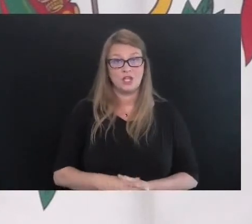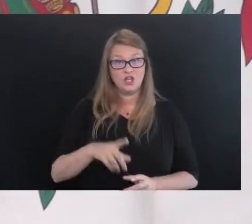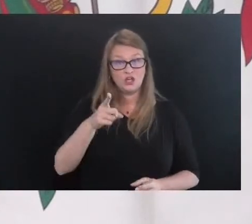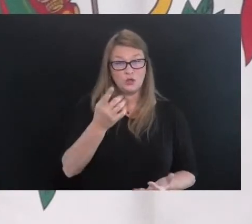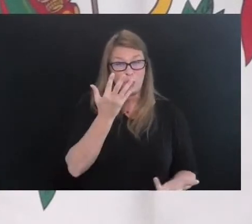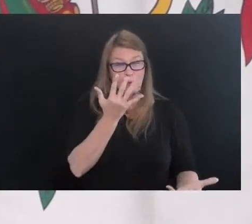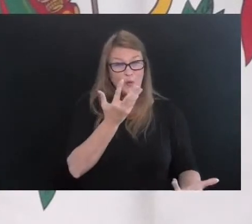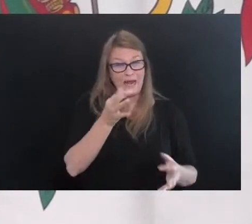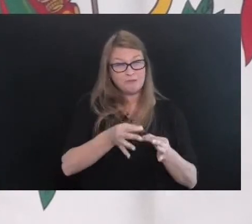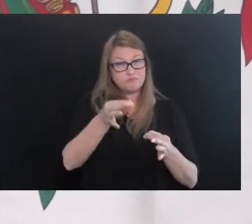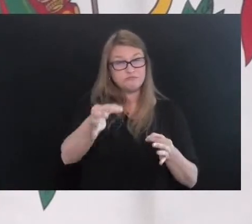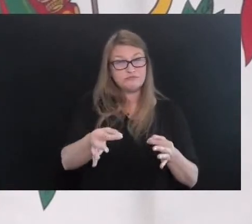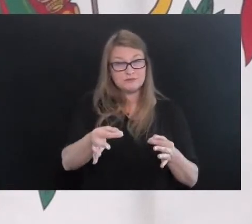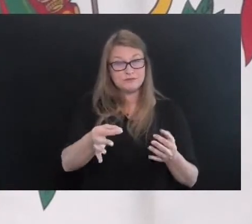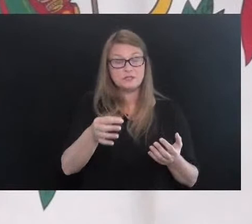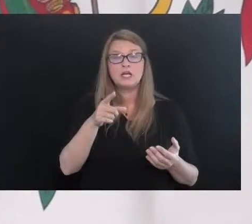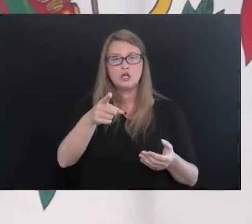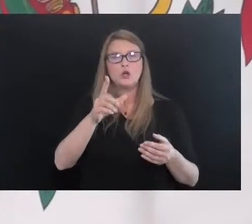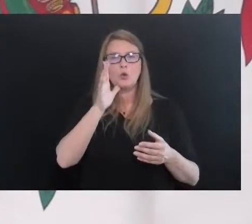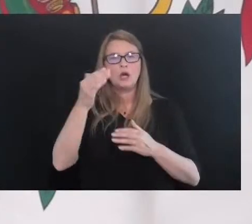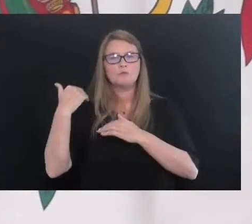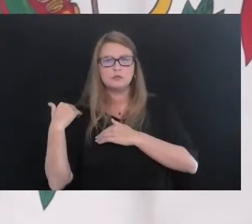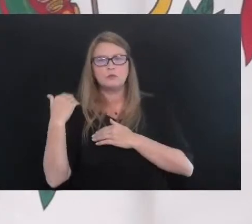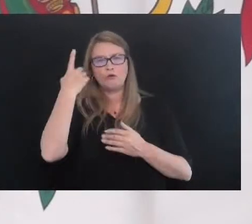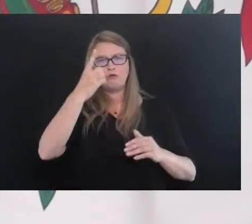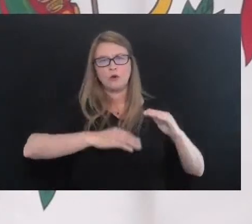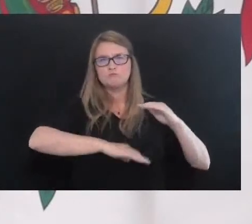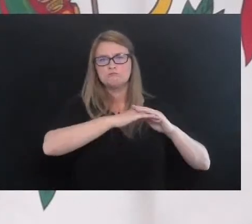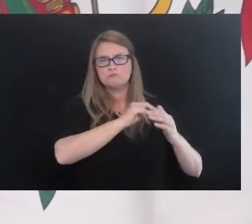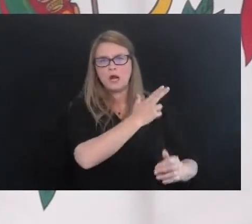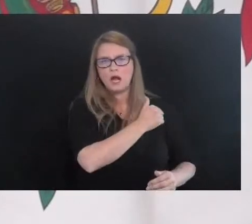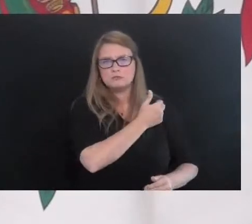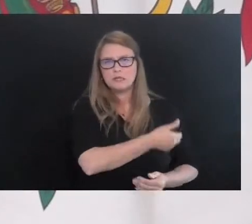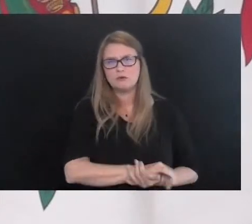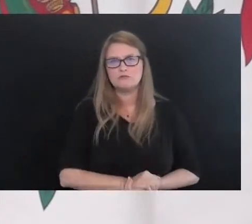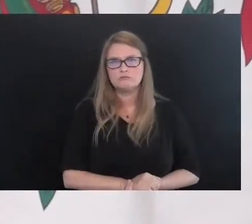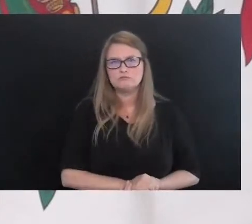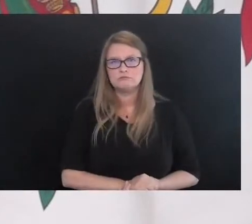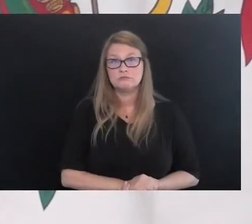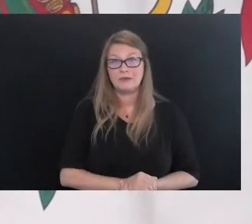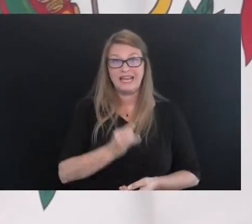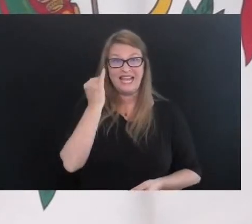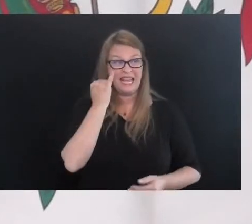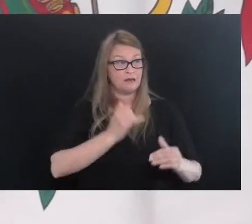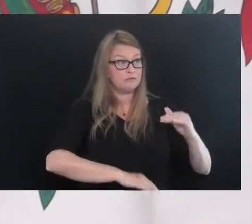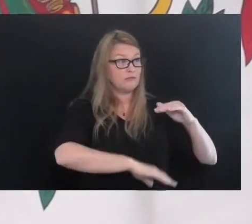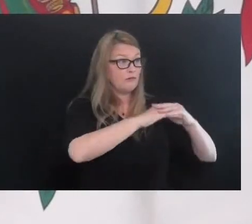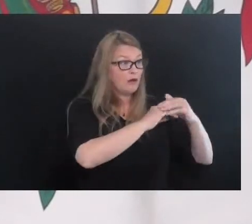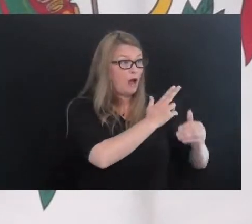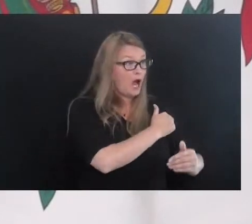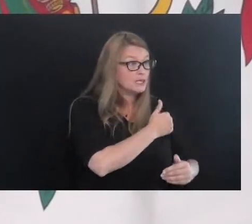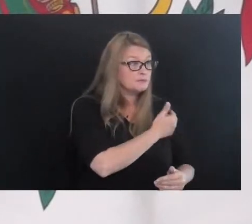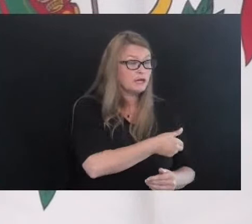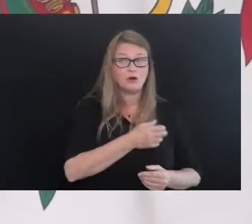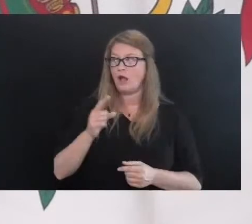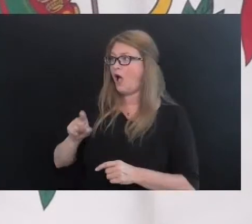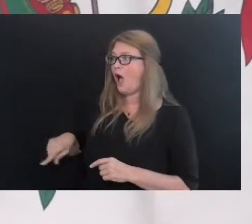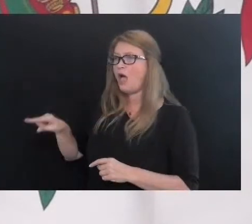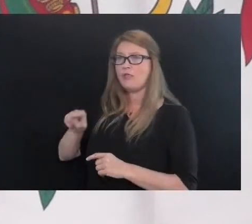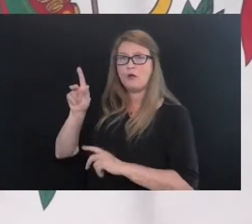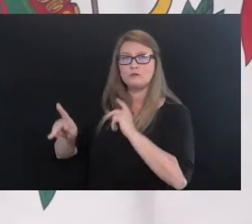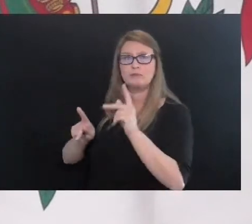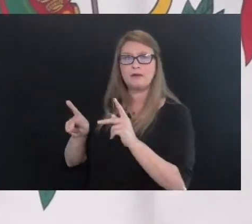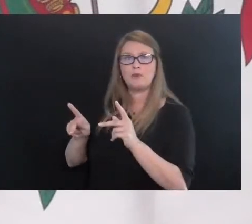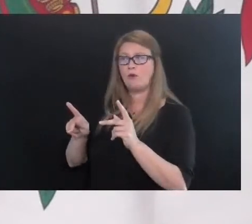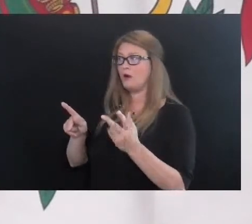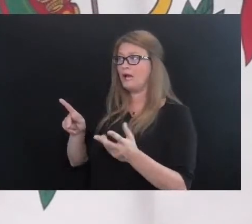that booster shot, we're going to overload our hospitals. And if we overload our hospitals, then a bunch of people that are trying to get into the